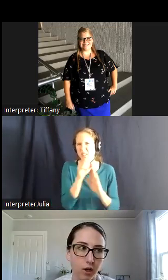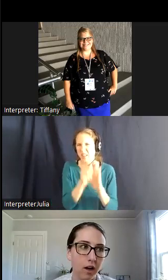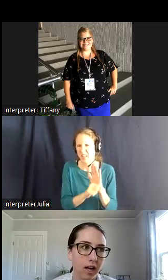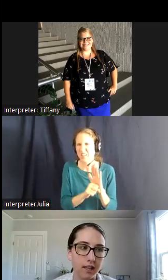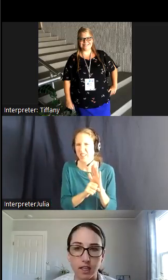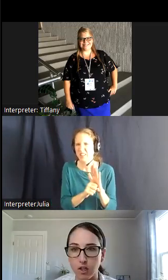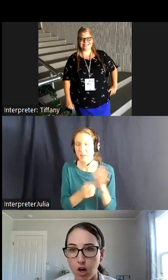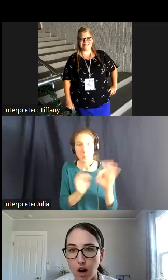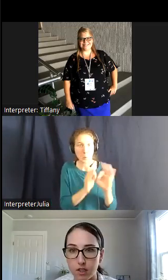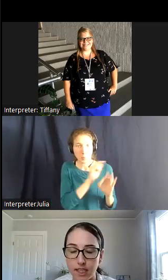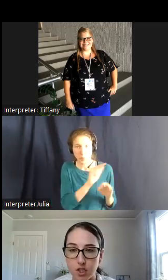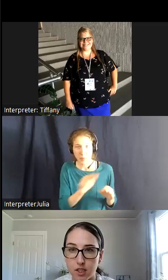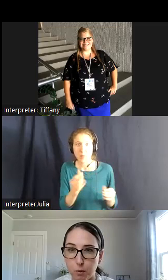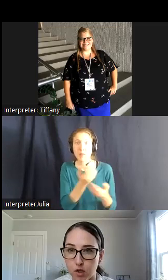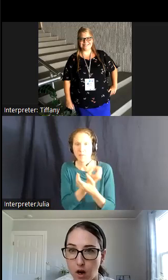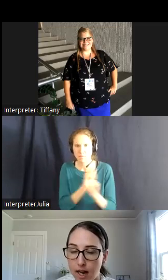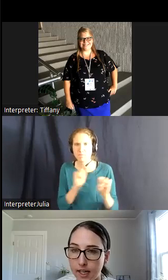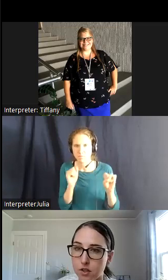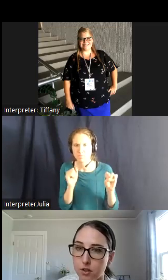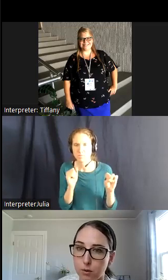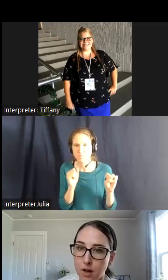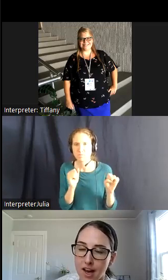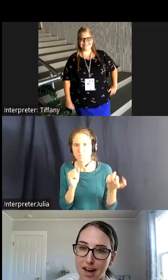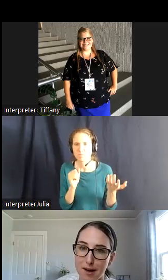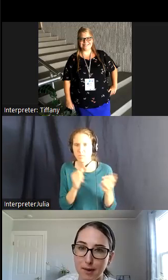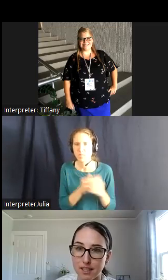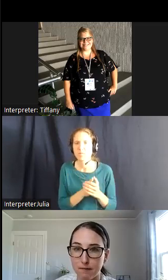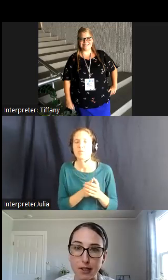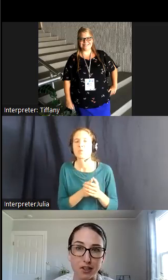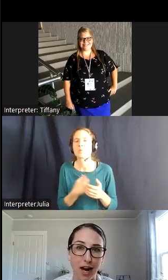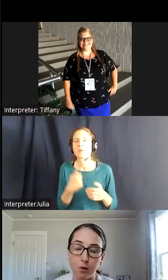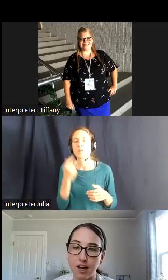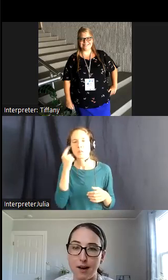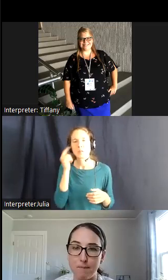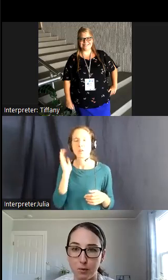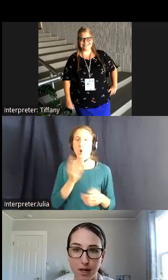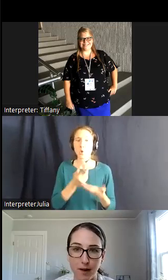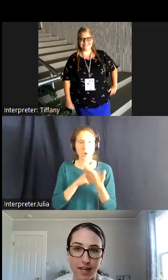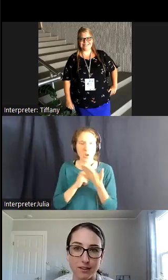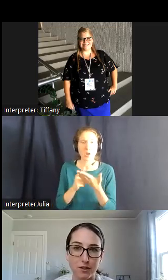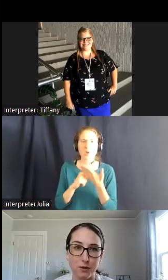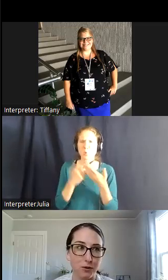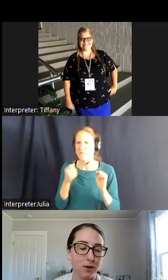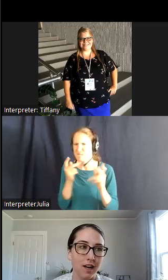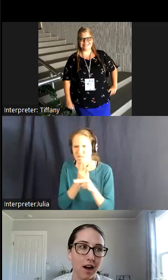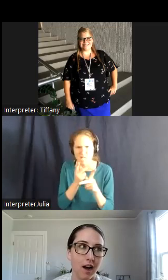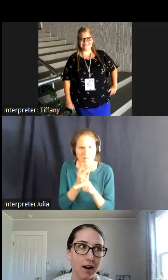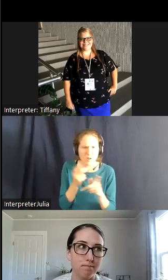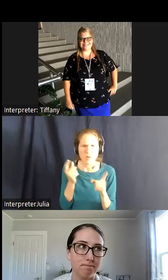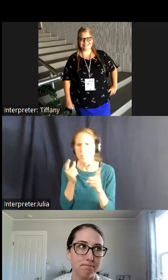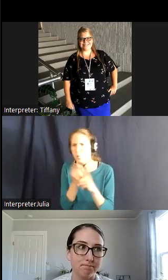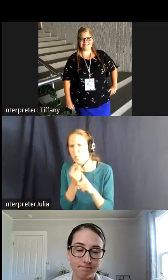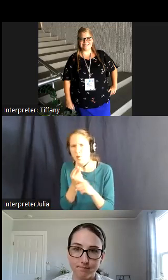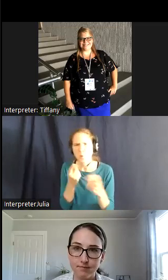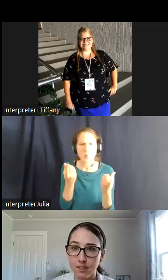And so I think in our conversations, we're trying to kind of figure out the right way to